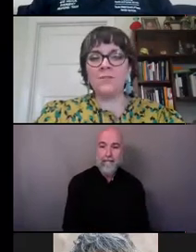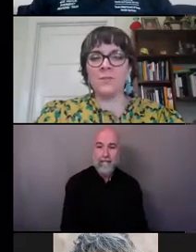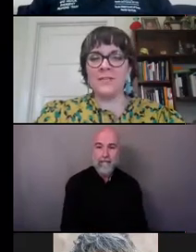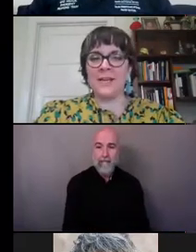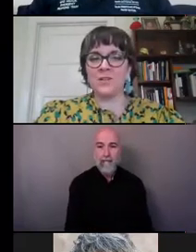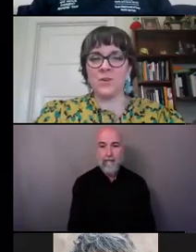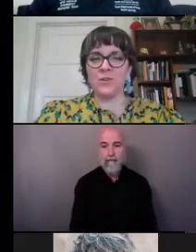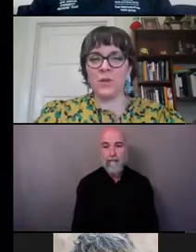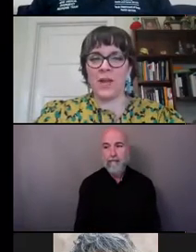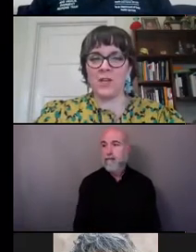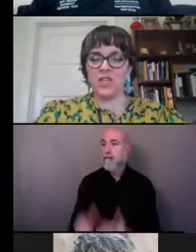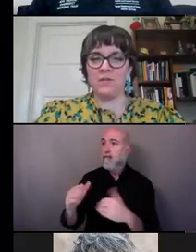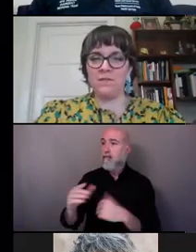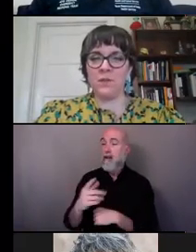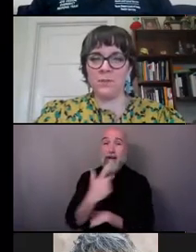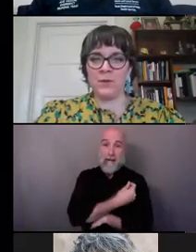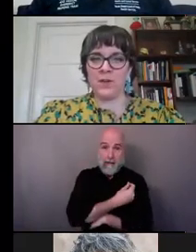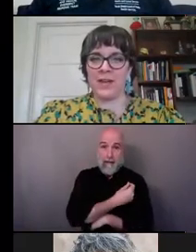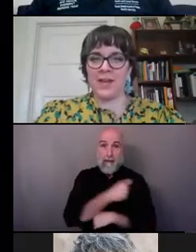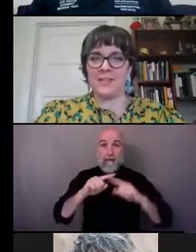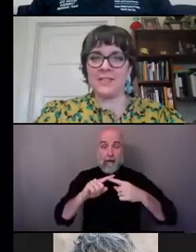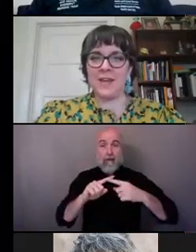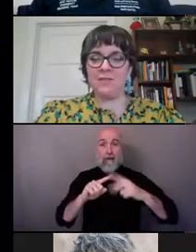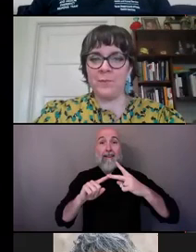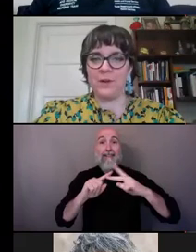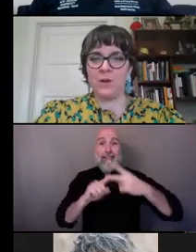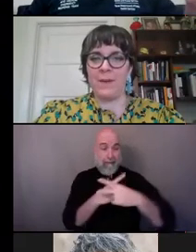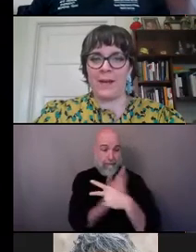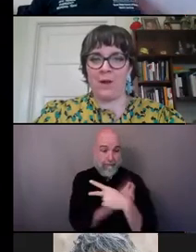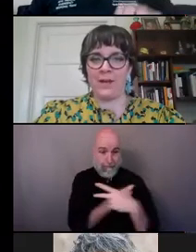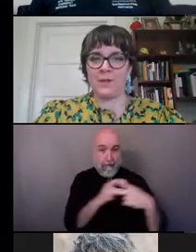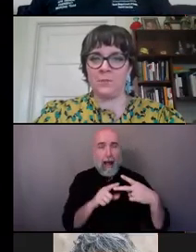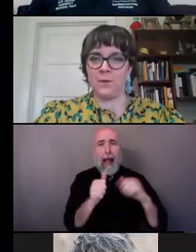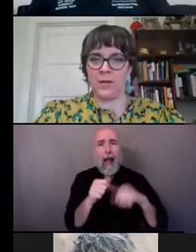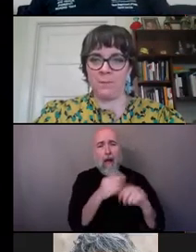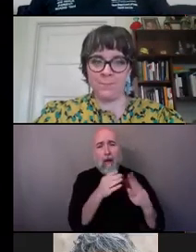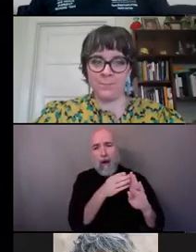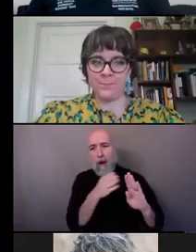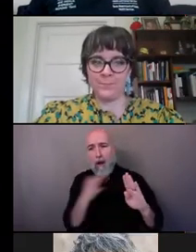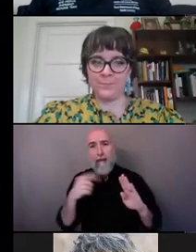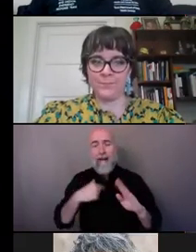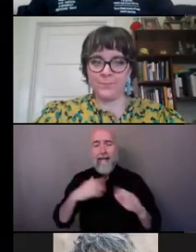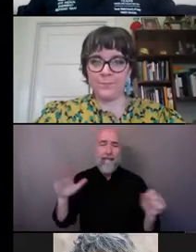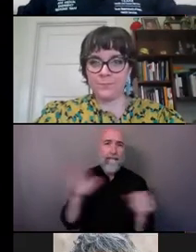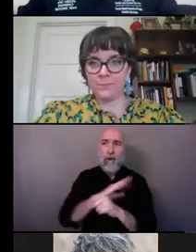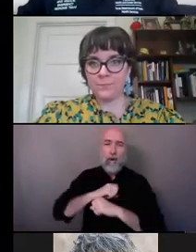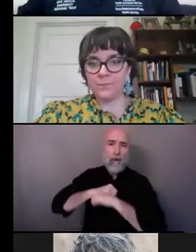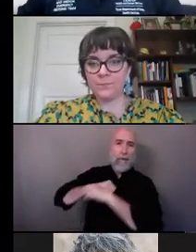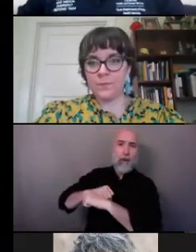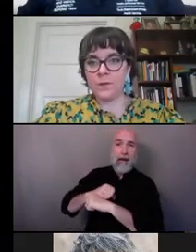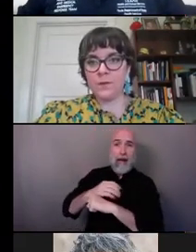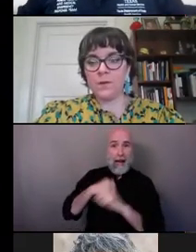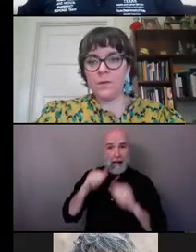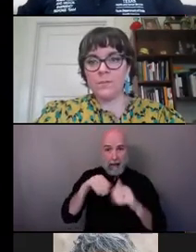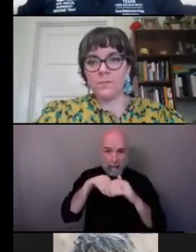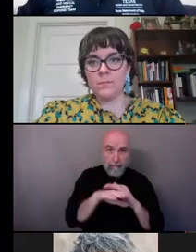How long after my second dose will I achieve full immunity, and is it safe for me to go back out in the community? So